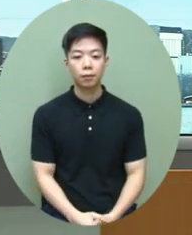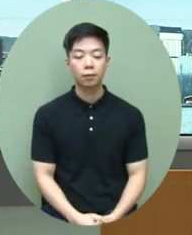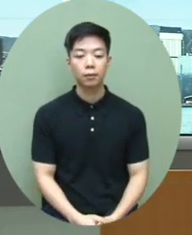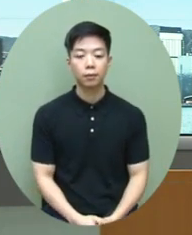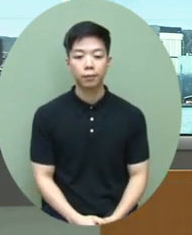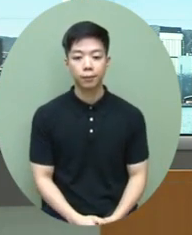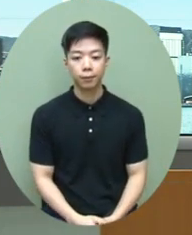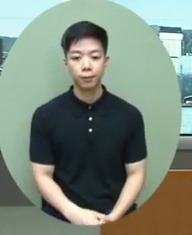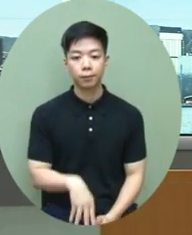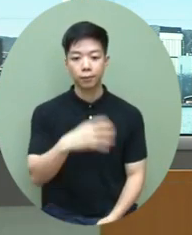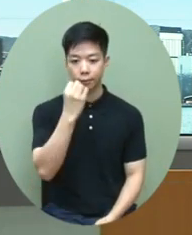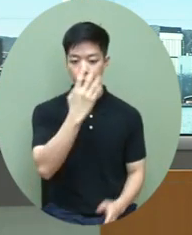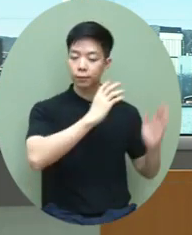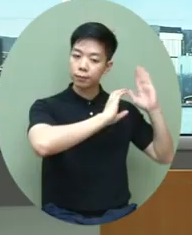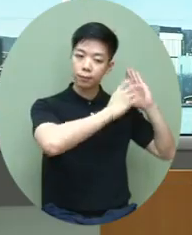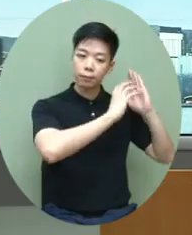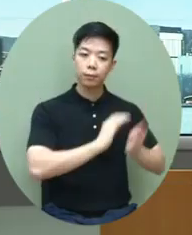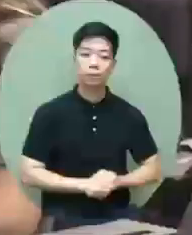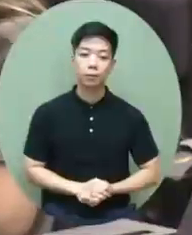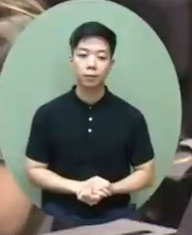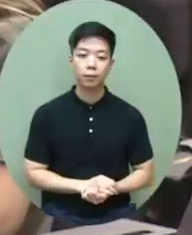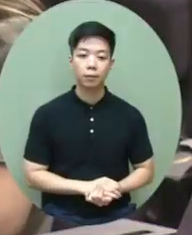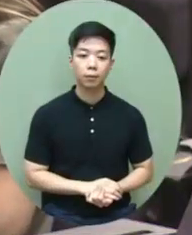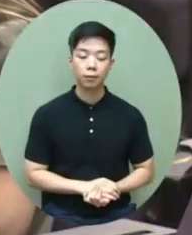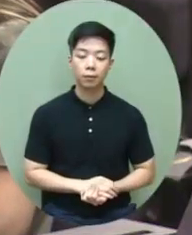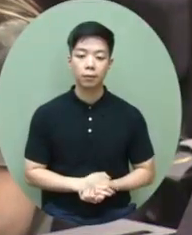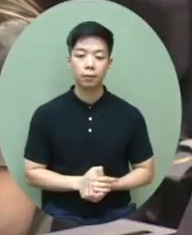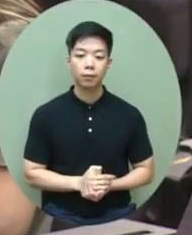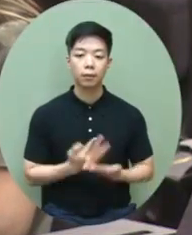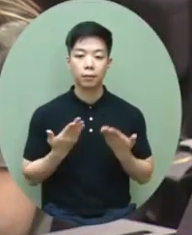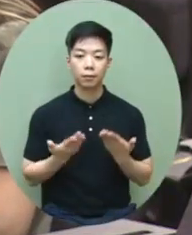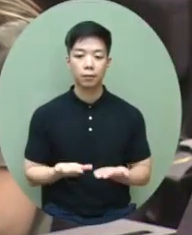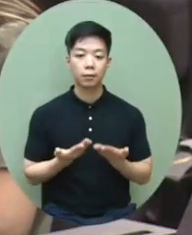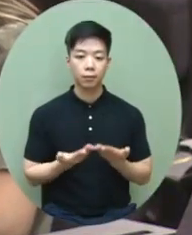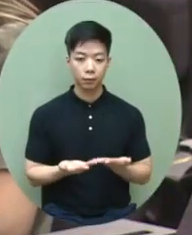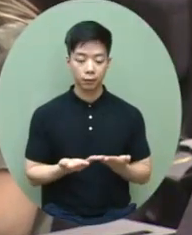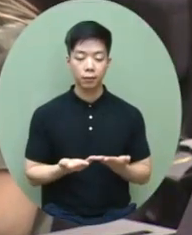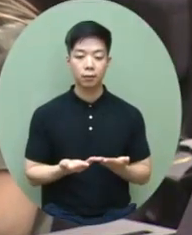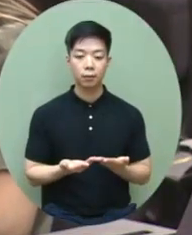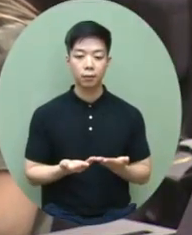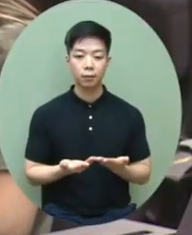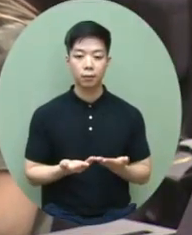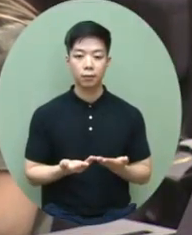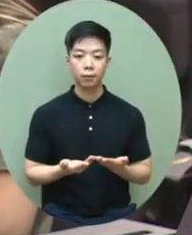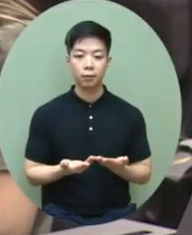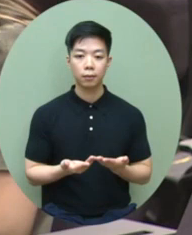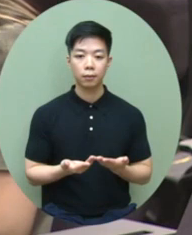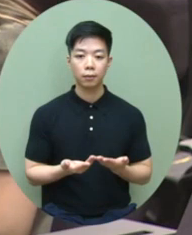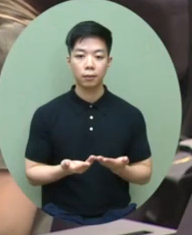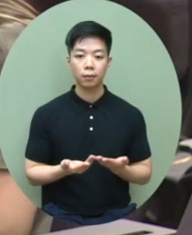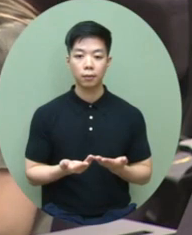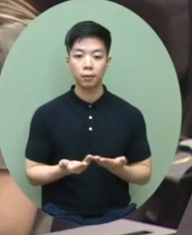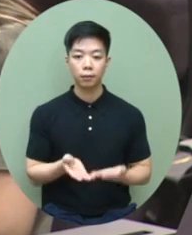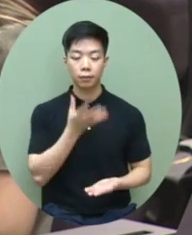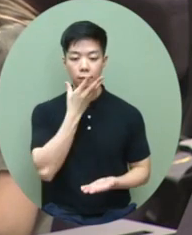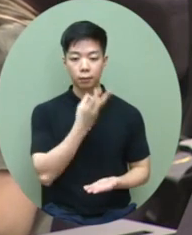Some questions from RTHK. So, what's the trend of serious illnesses found in young children, and is it in line with the overall trend?